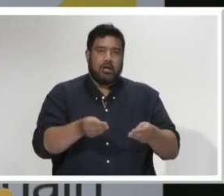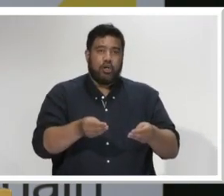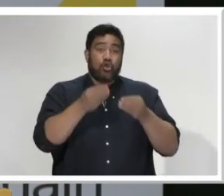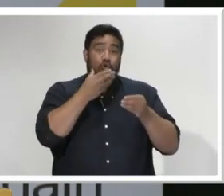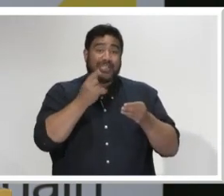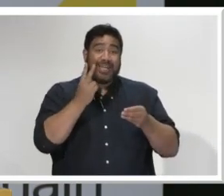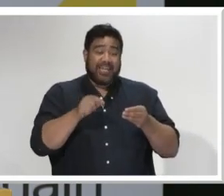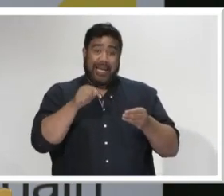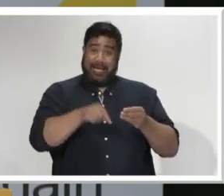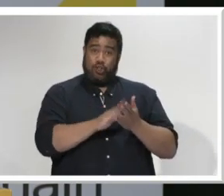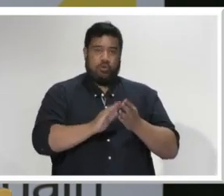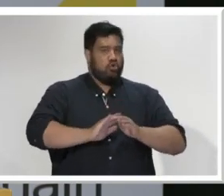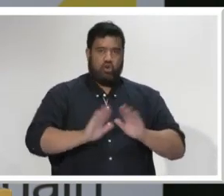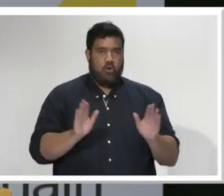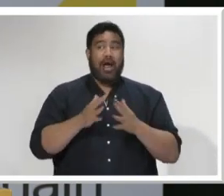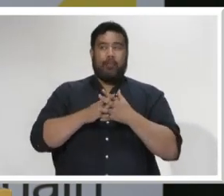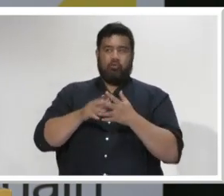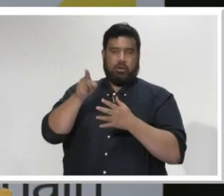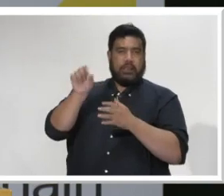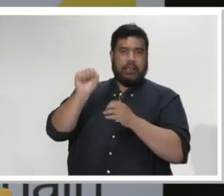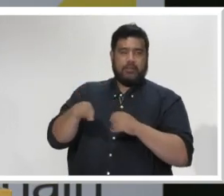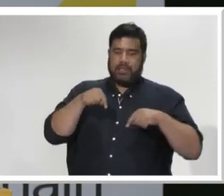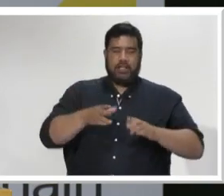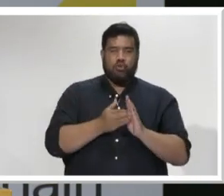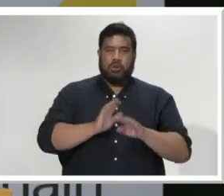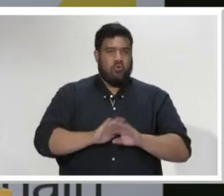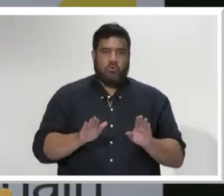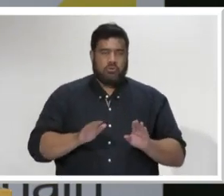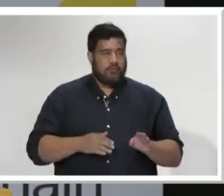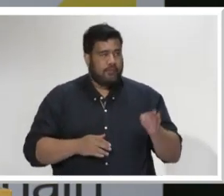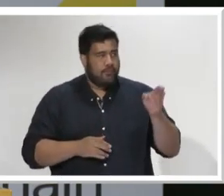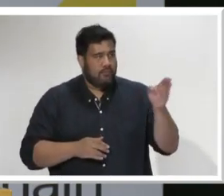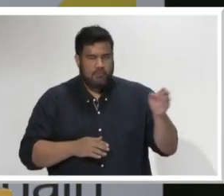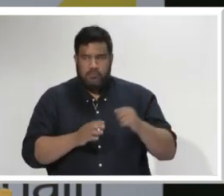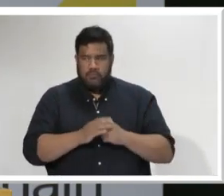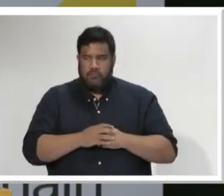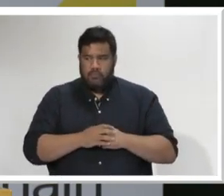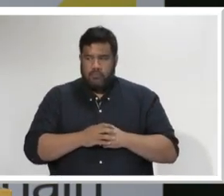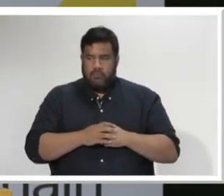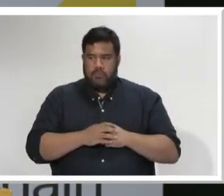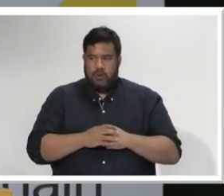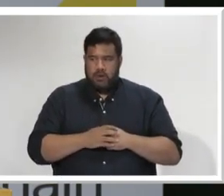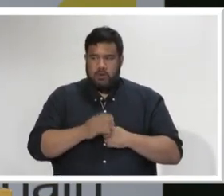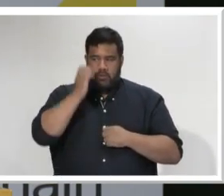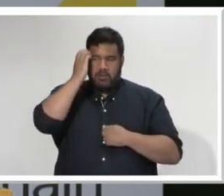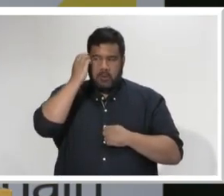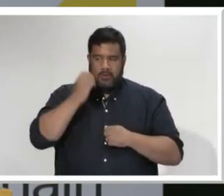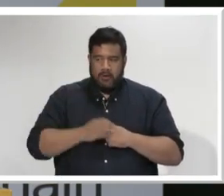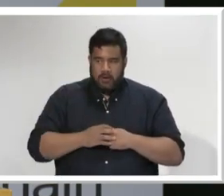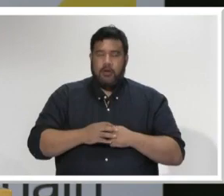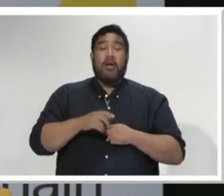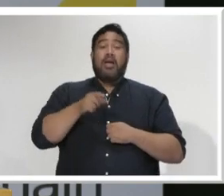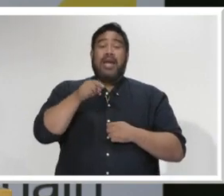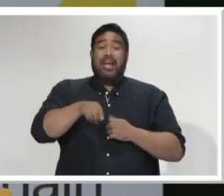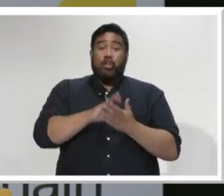Zealand. Questions on DHBs in any hospital across the country? That would certainly not be our policy, and that's, as far as I'm aware, that is